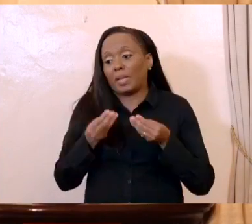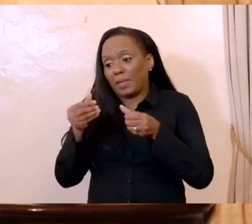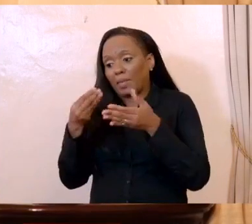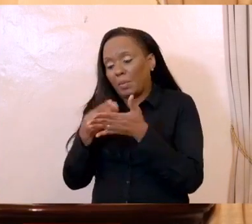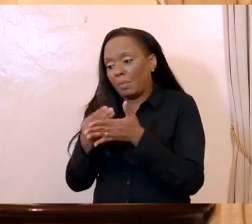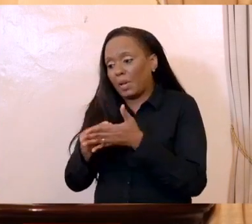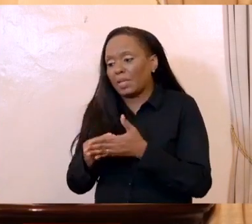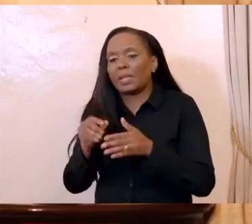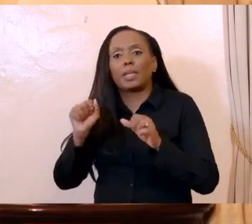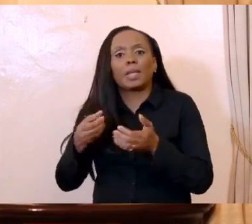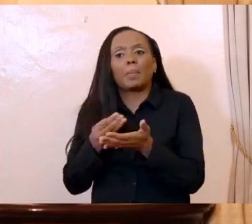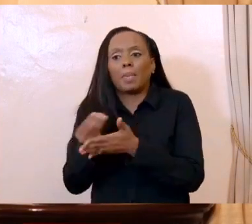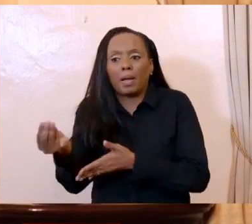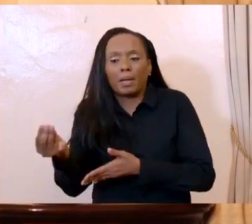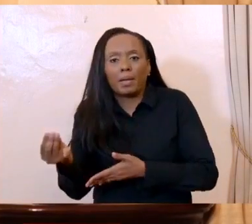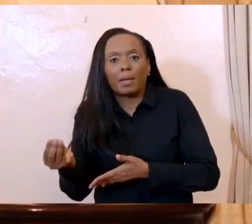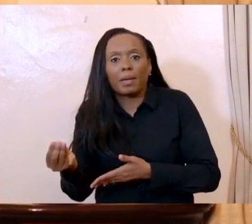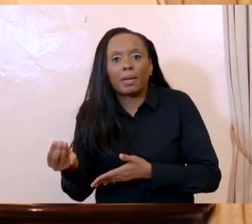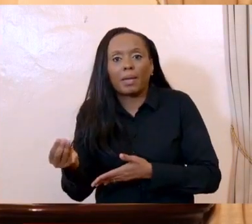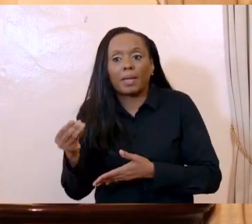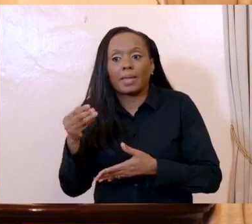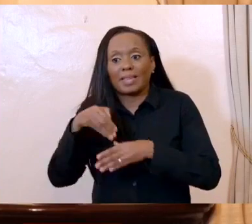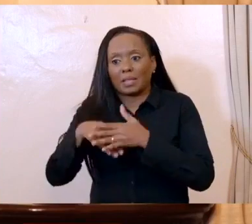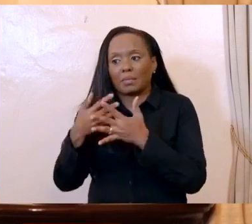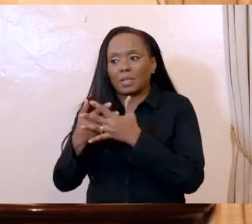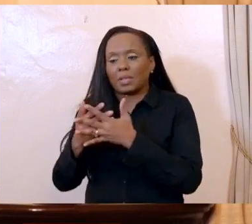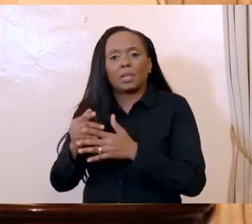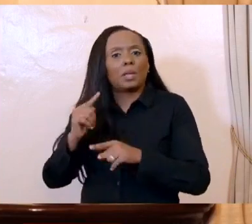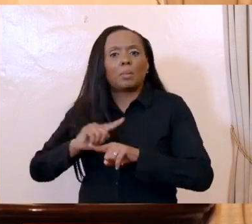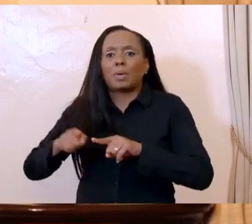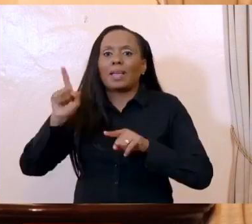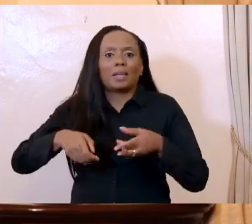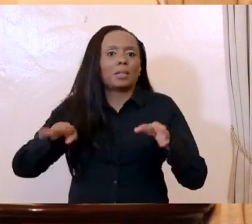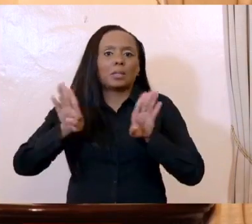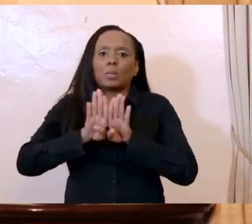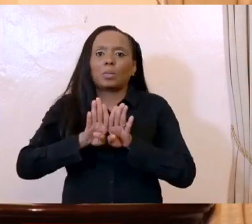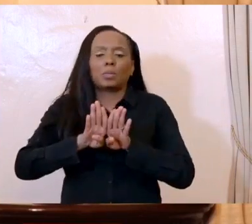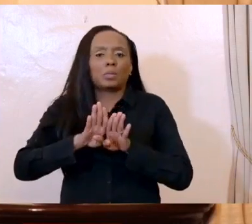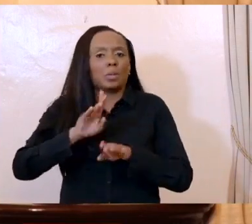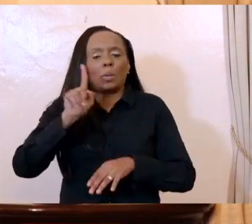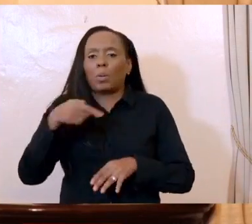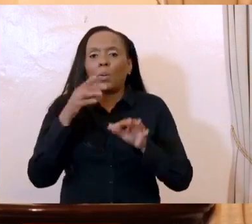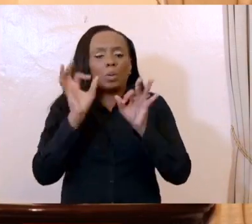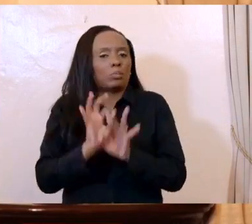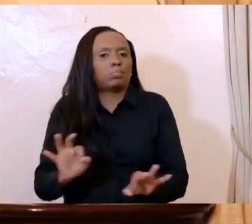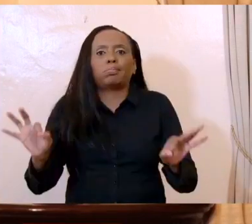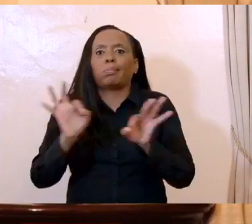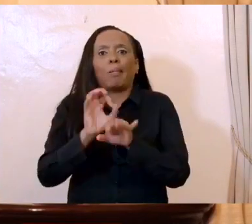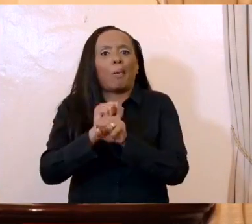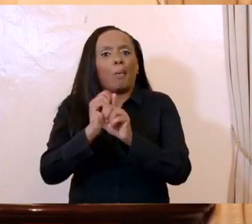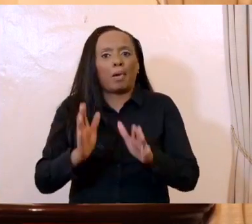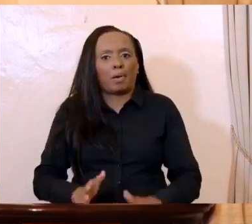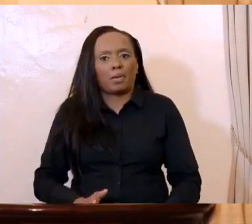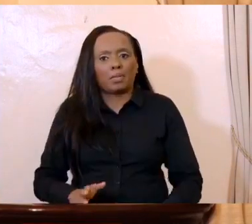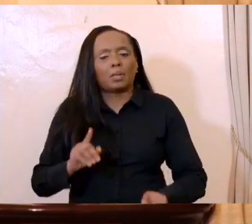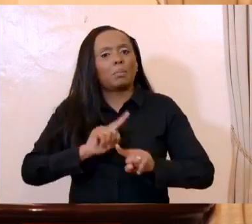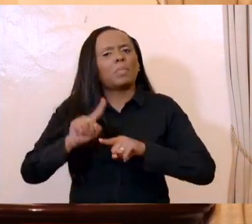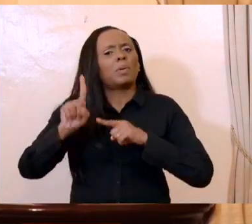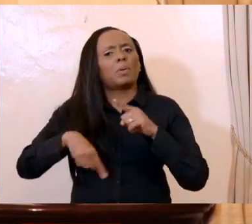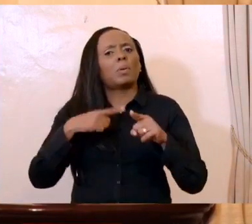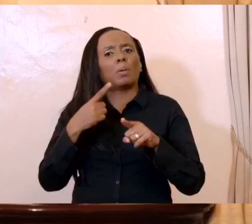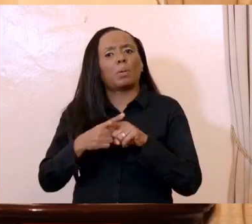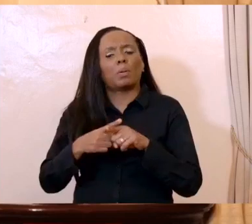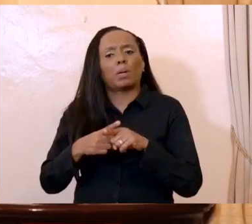But the commissary was closed because we reduced it to essential services only. But when that issue was raised by the inmates,